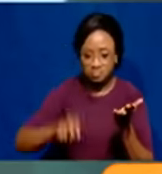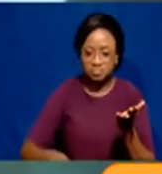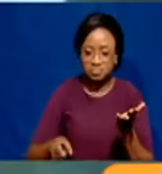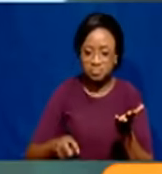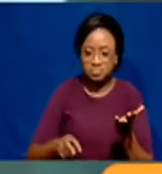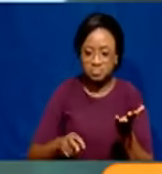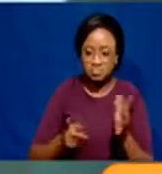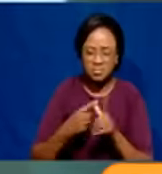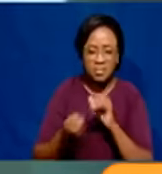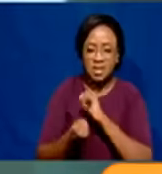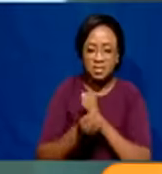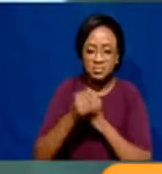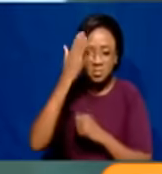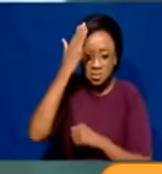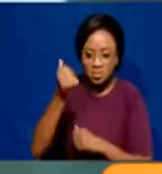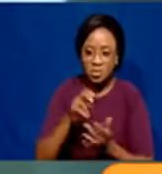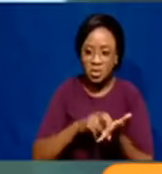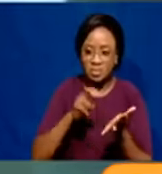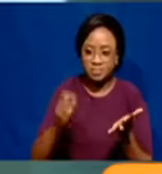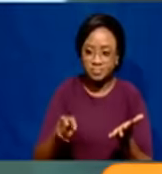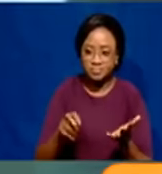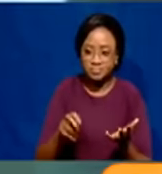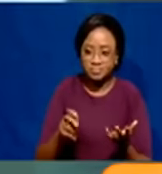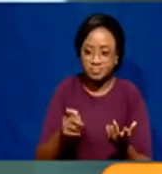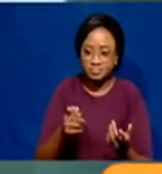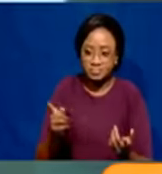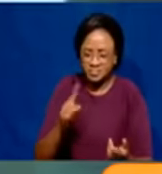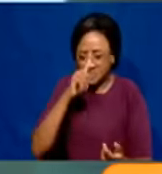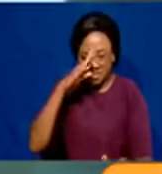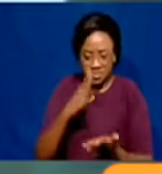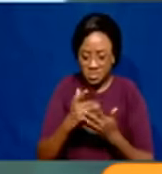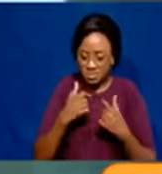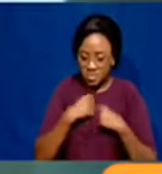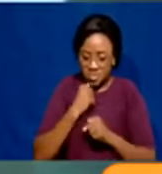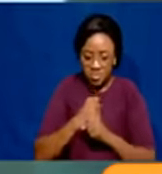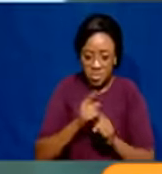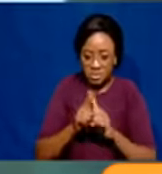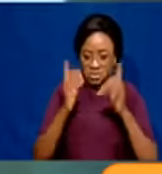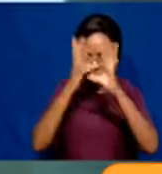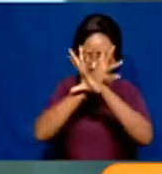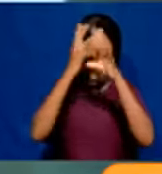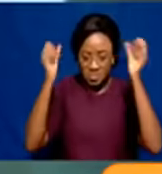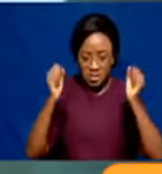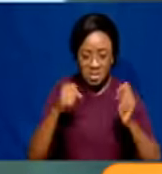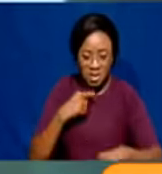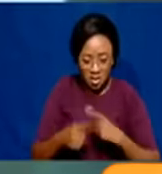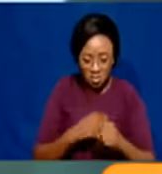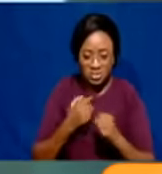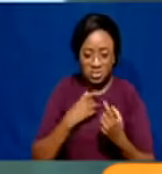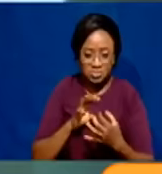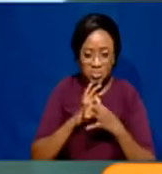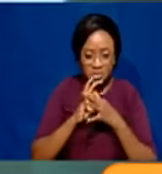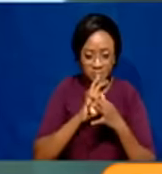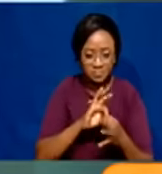And she explains why. She said that she does not believe she can perform her duties as president while remaining faithful to the